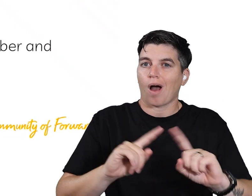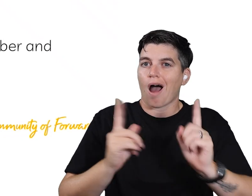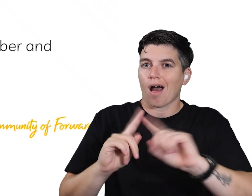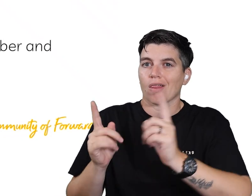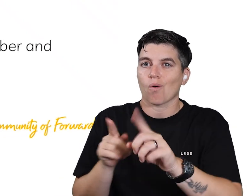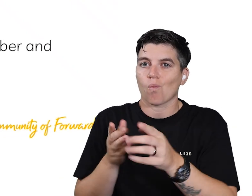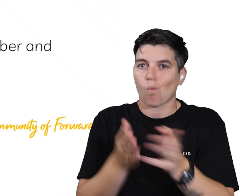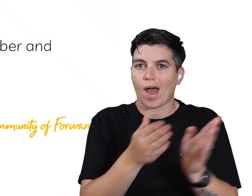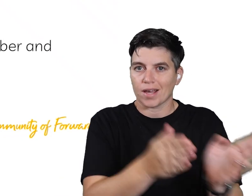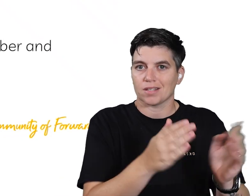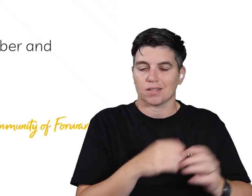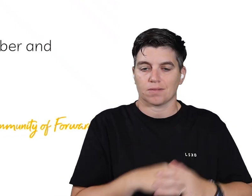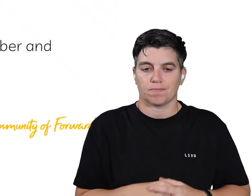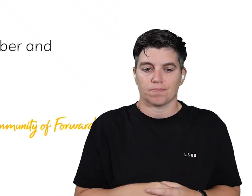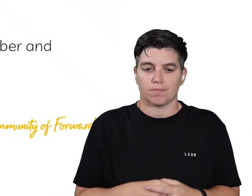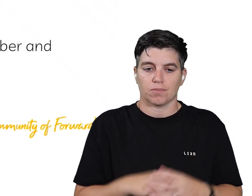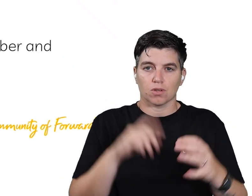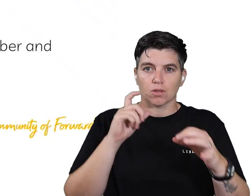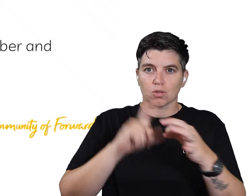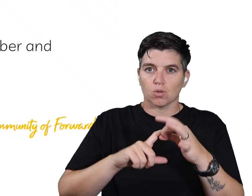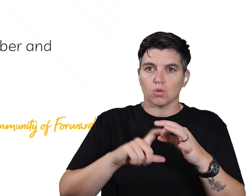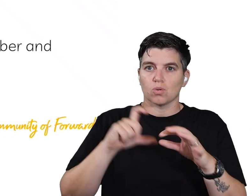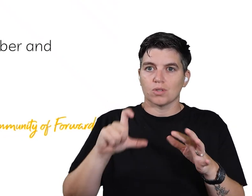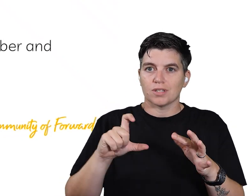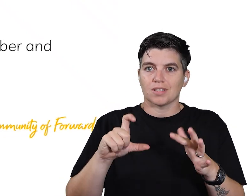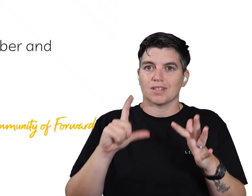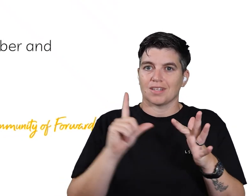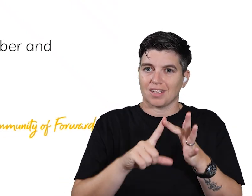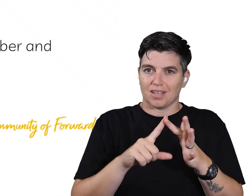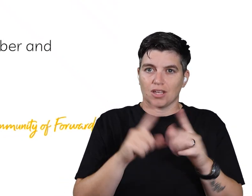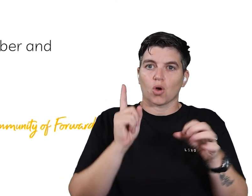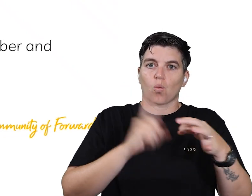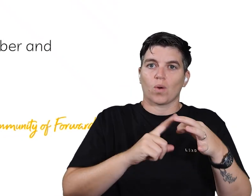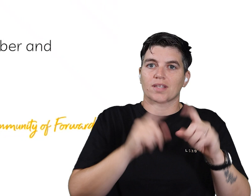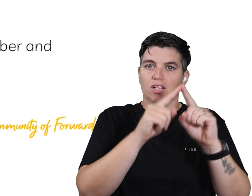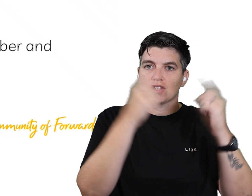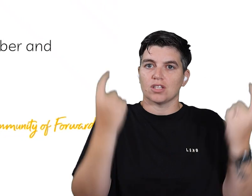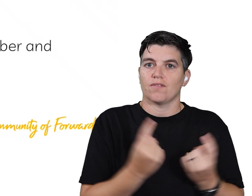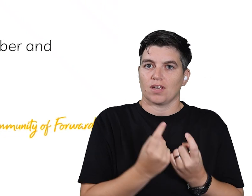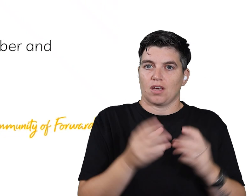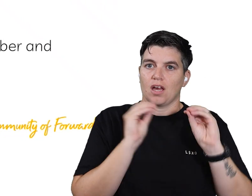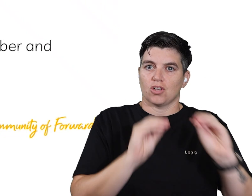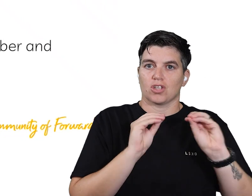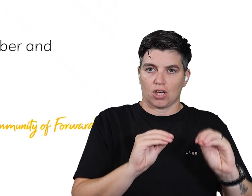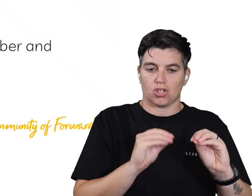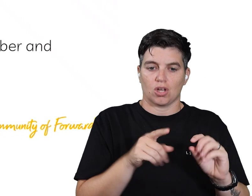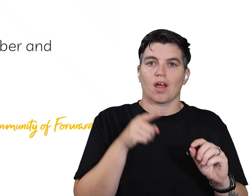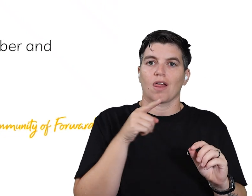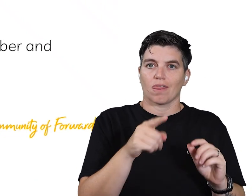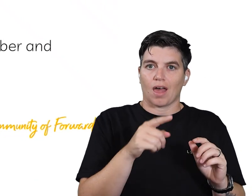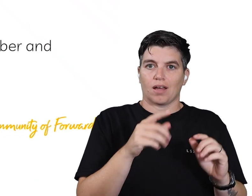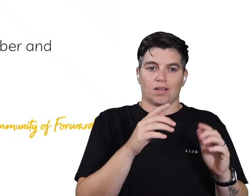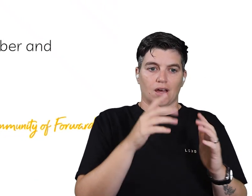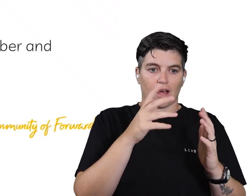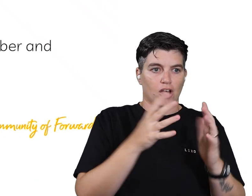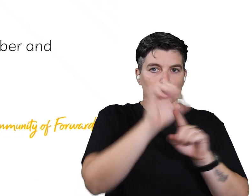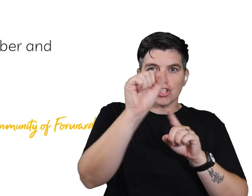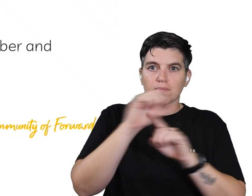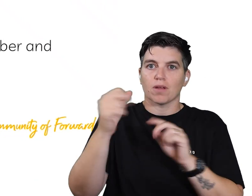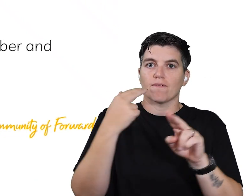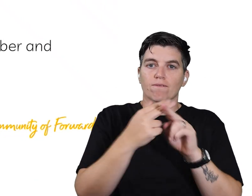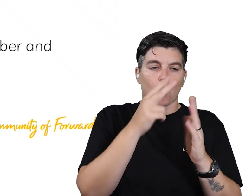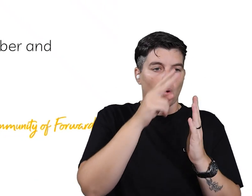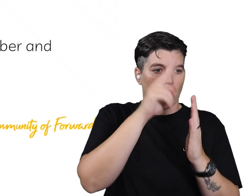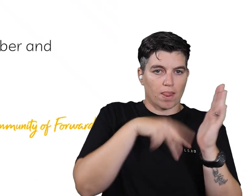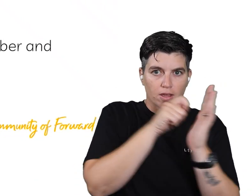It's important to note that a QCE or Queensland Certificate of Education is a level of attainment in literacy, numeracy and